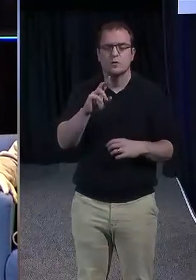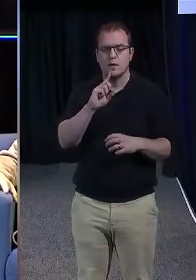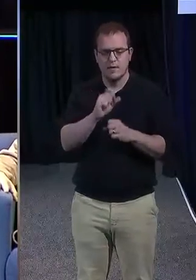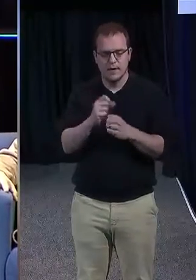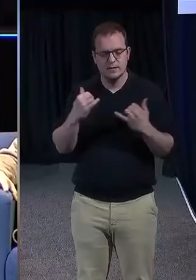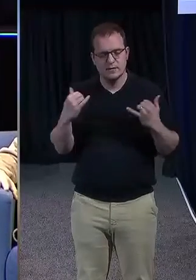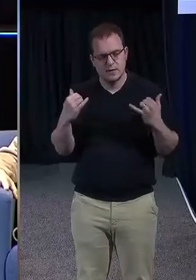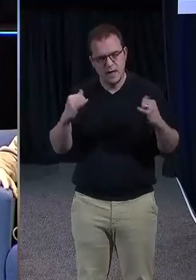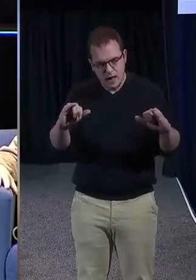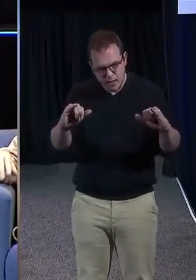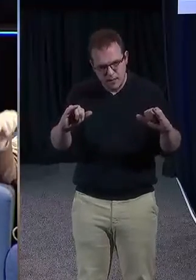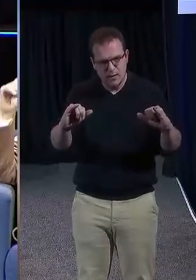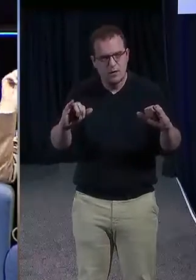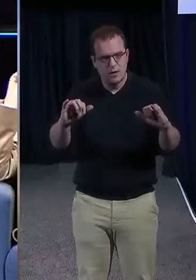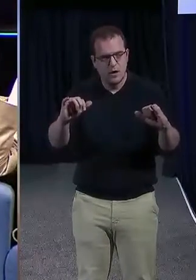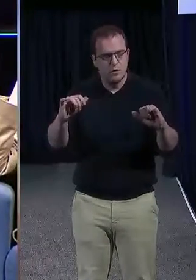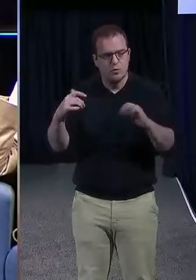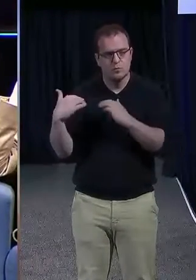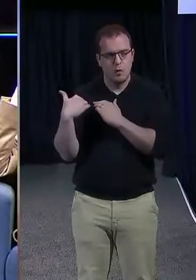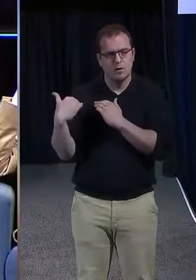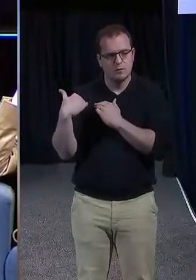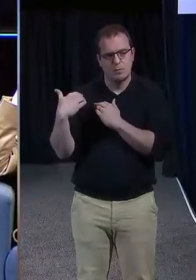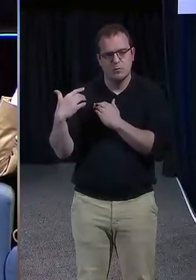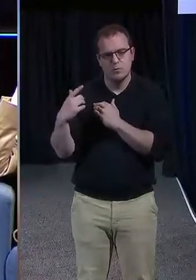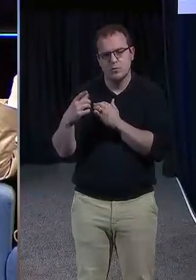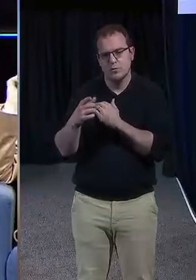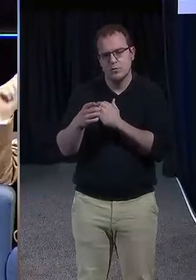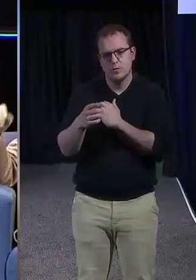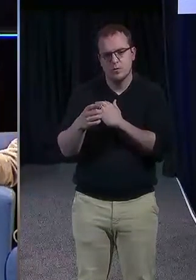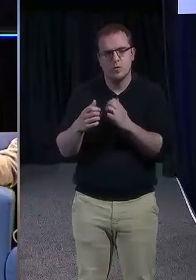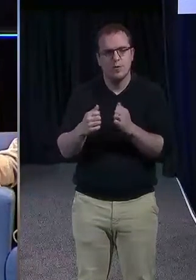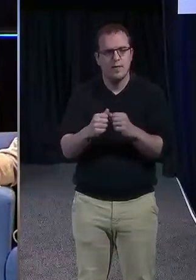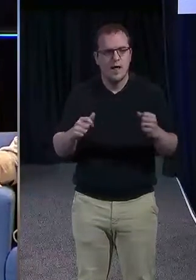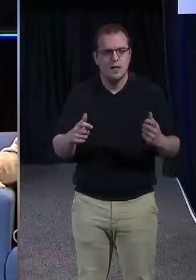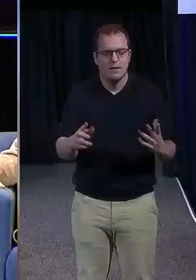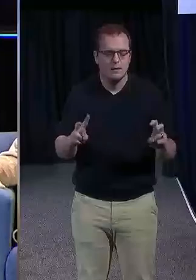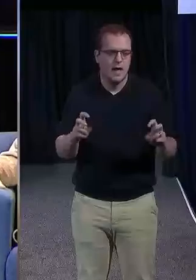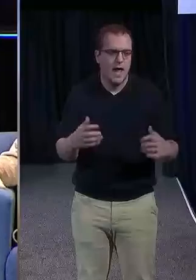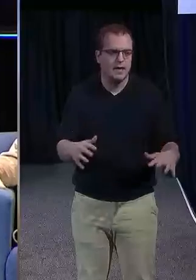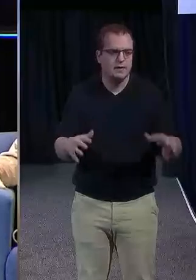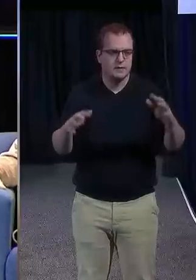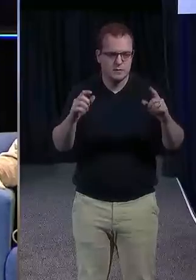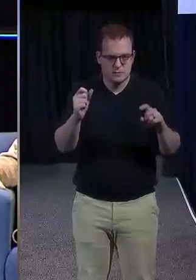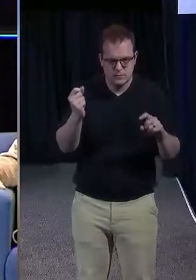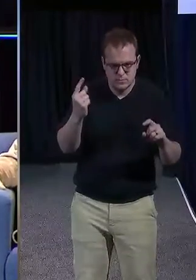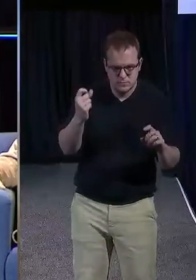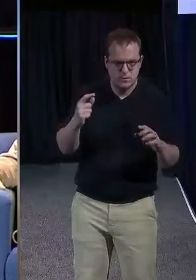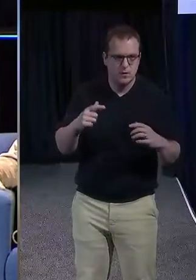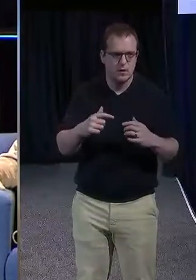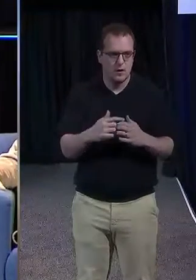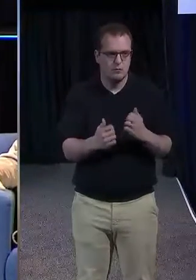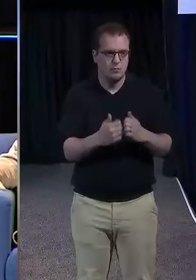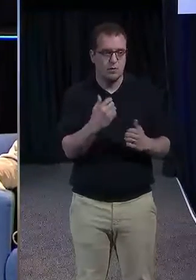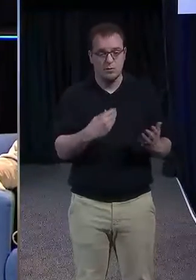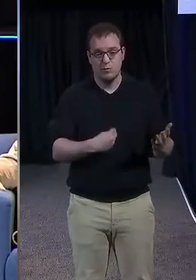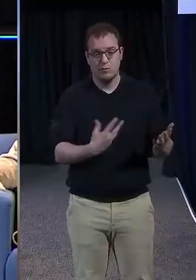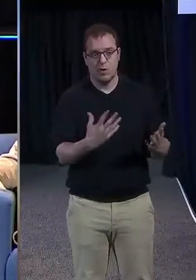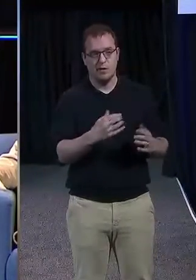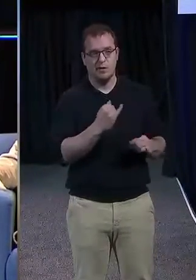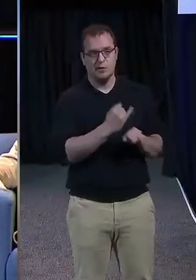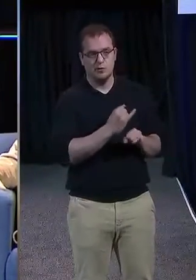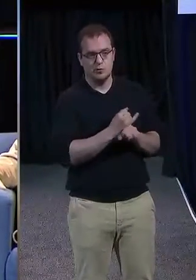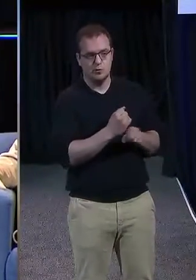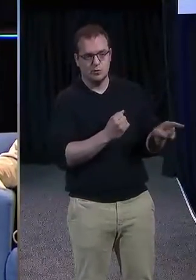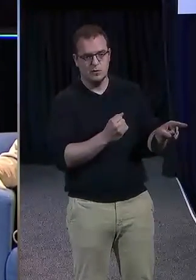still will be responsible for, without the angst. I am the dean of a predominantly white law school